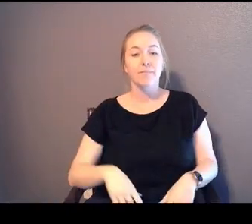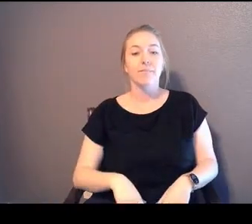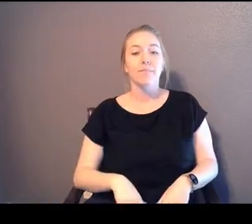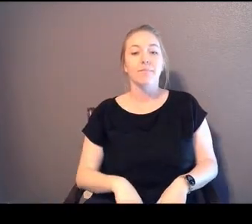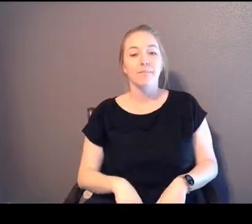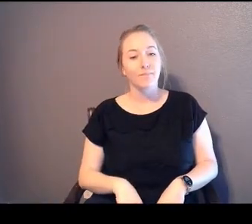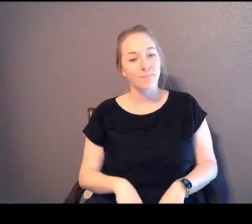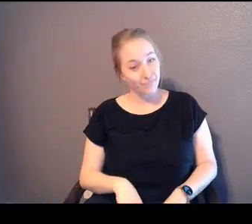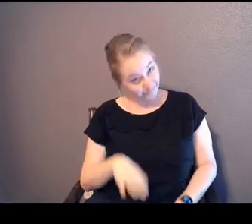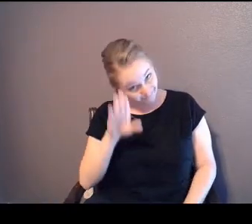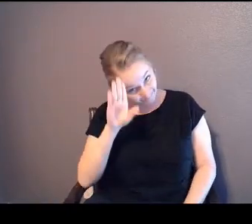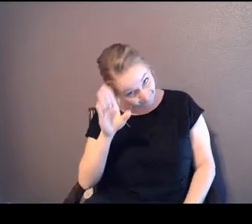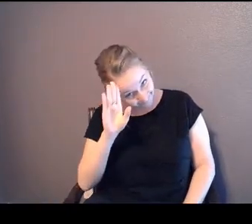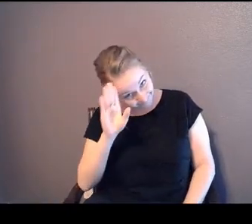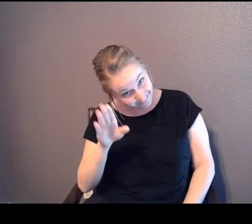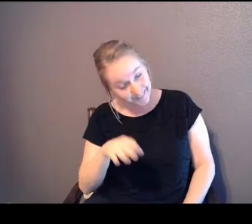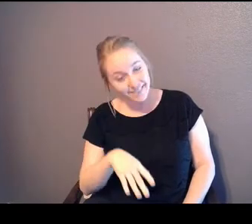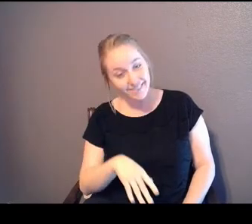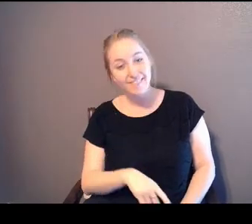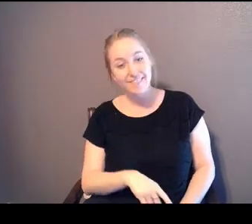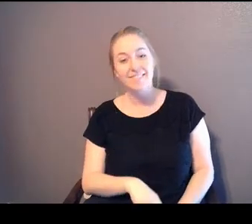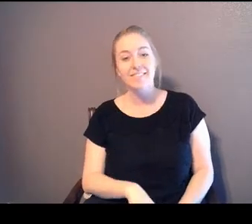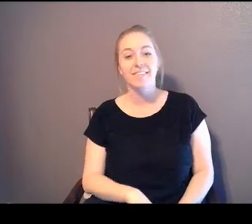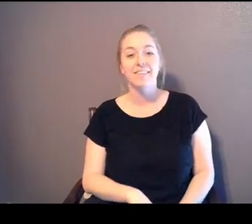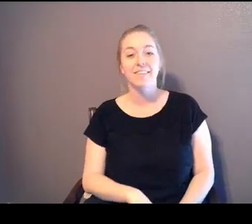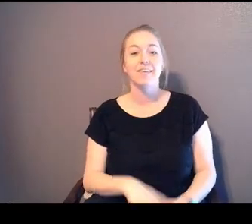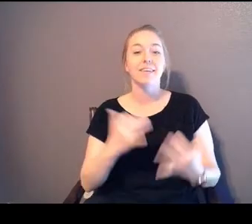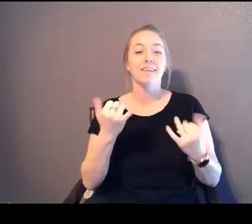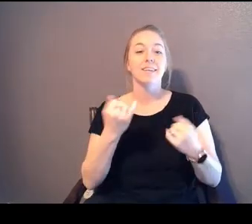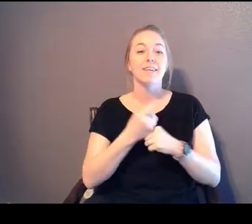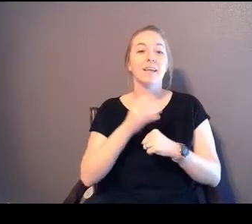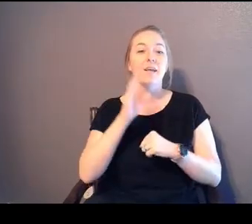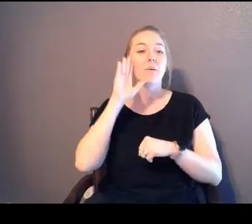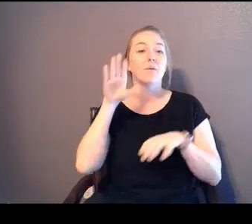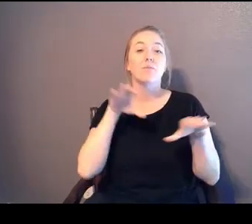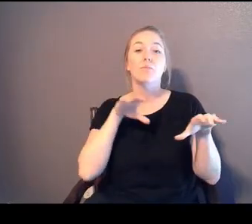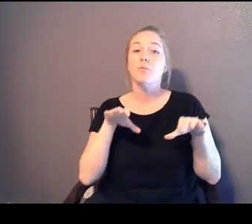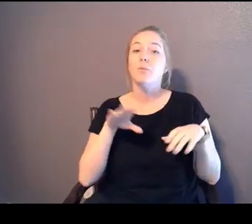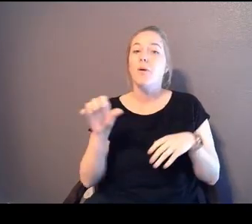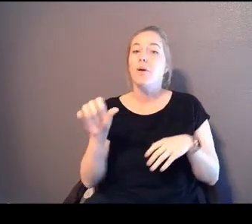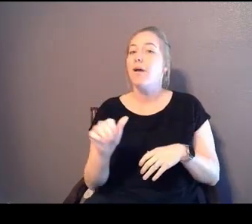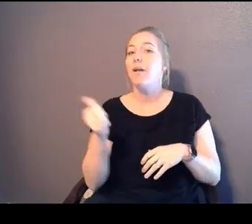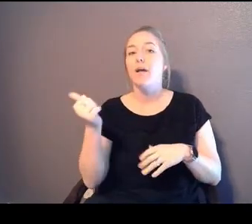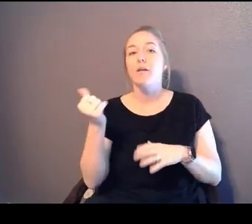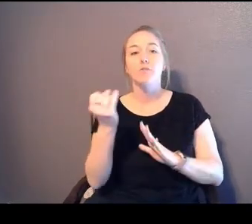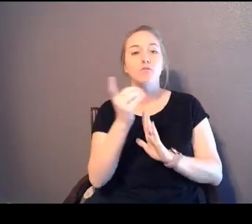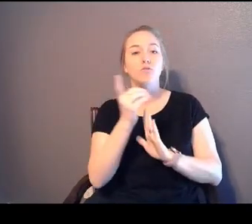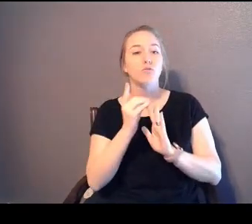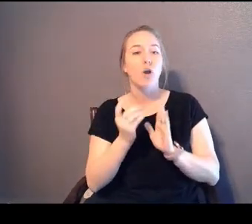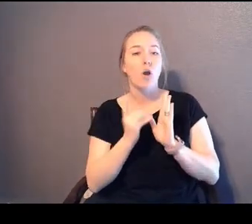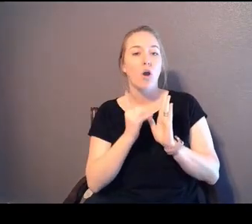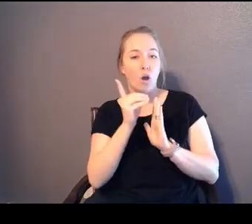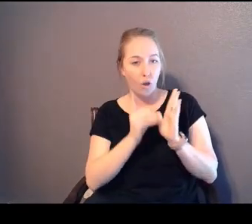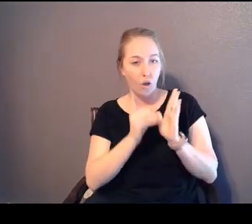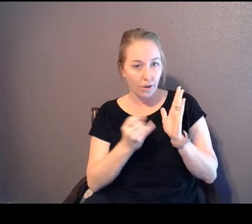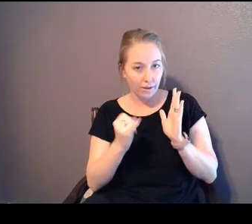Hi there. Today we're going to do another drawing. I picked out this fun little plant